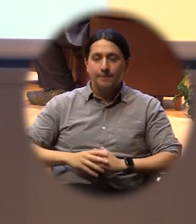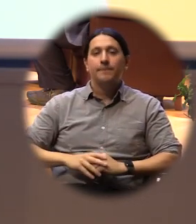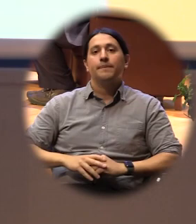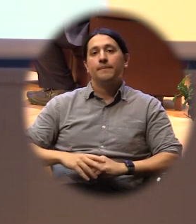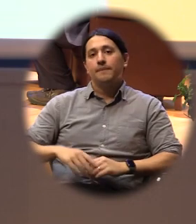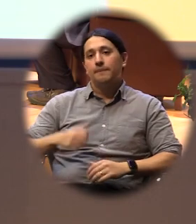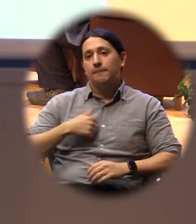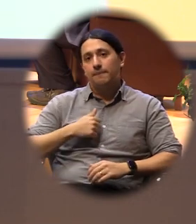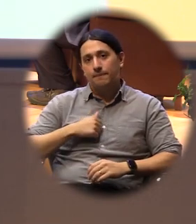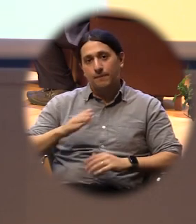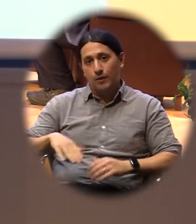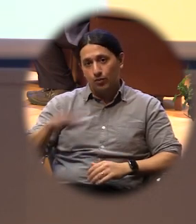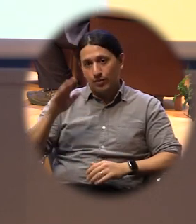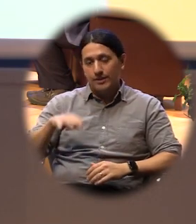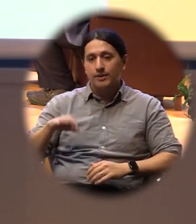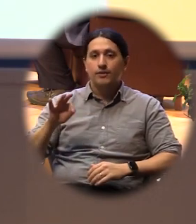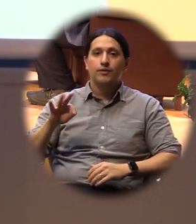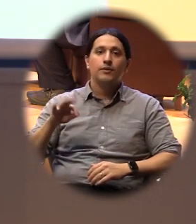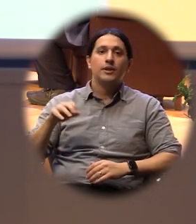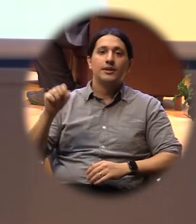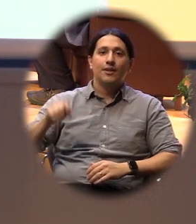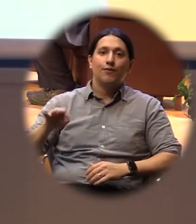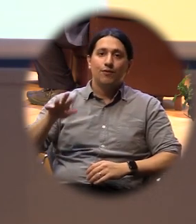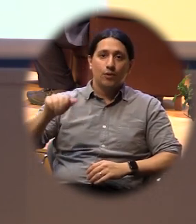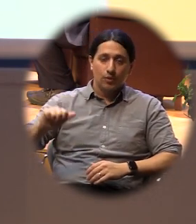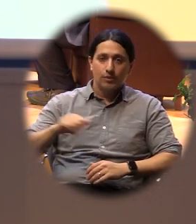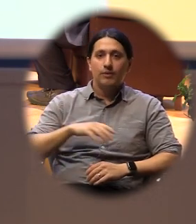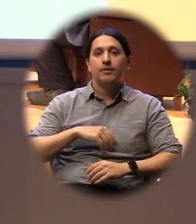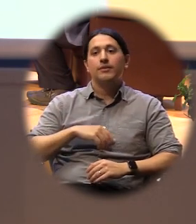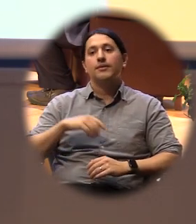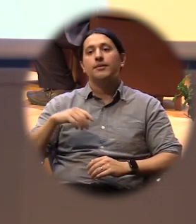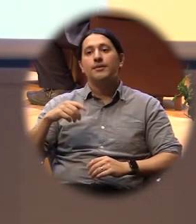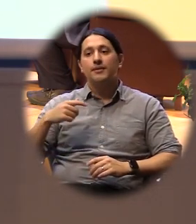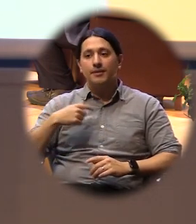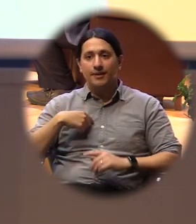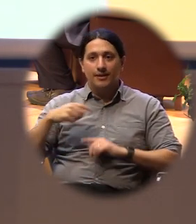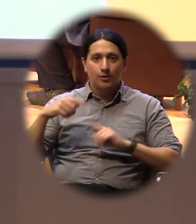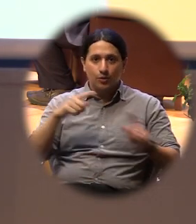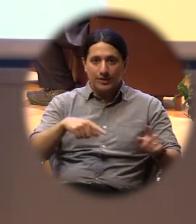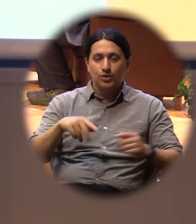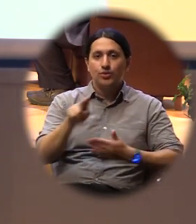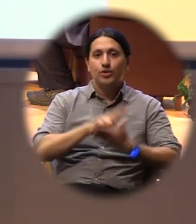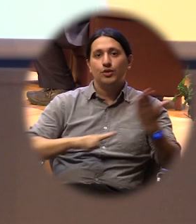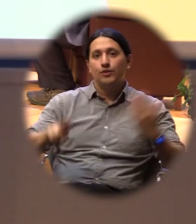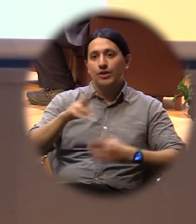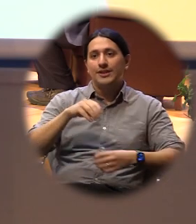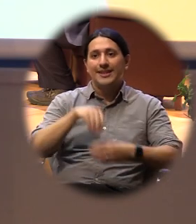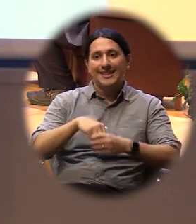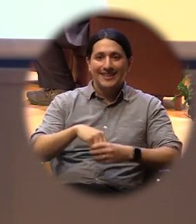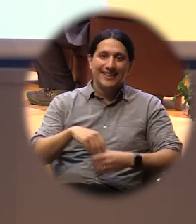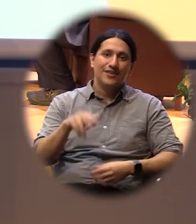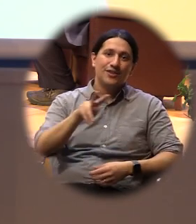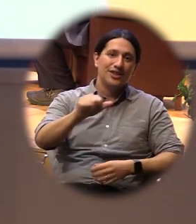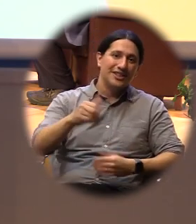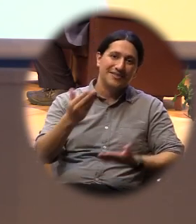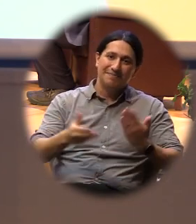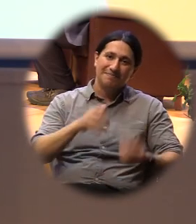to a conservative Christian university in Virginia. Don't really need to say the name. Many of you probably know what I'm talking